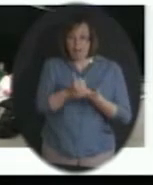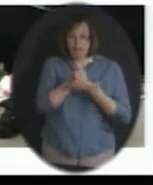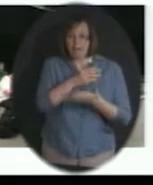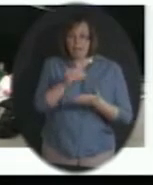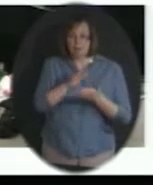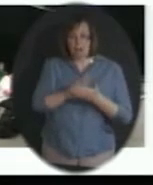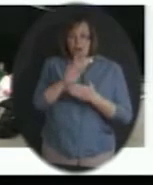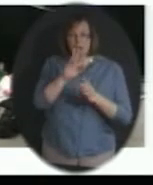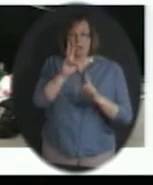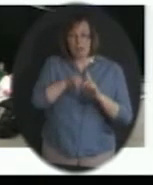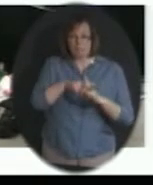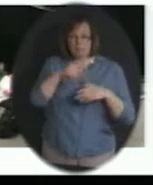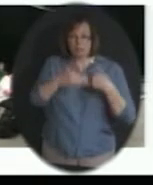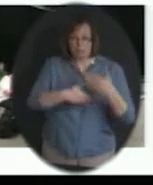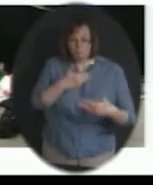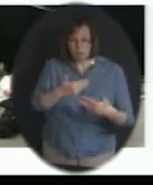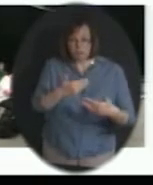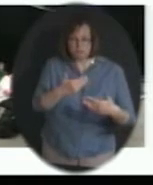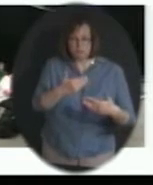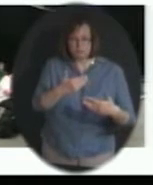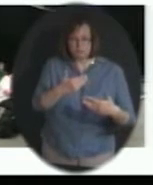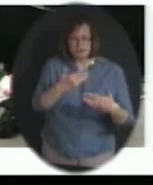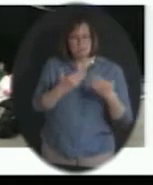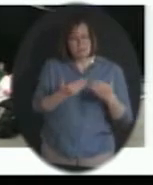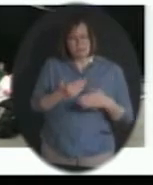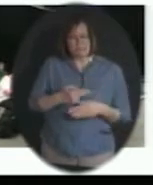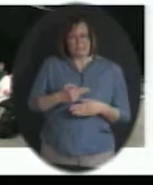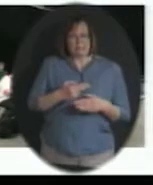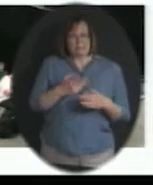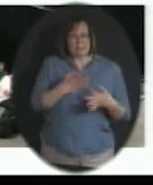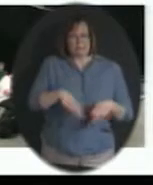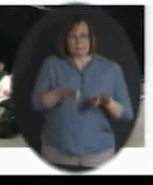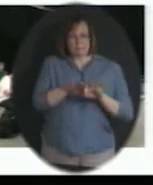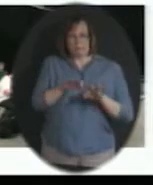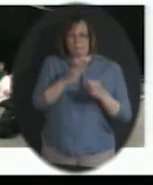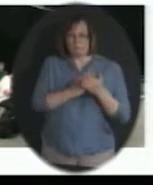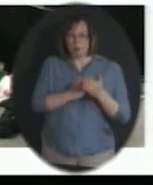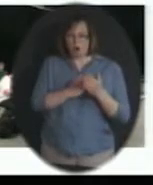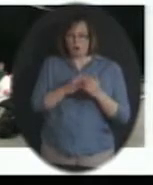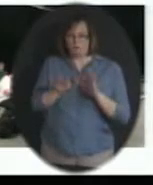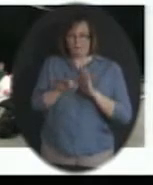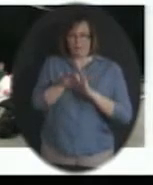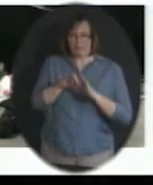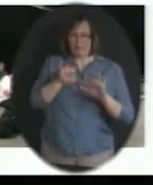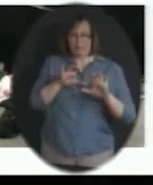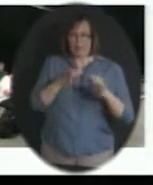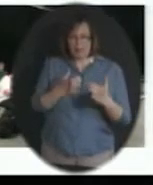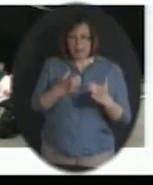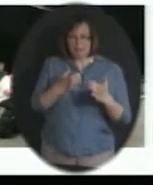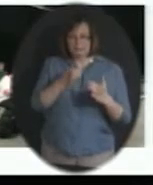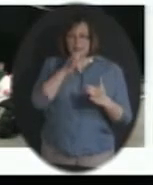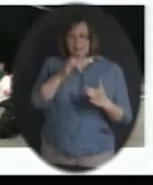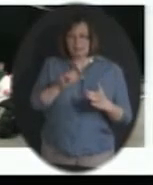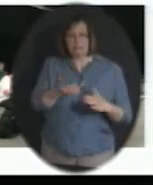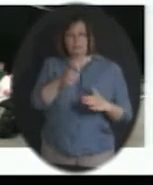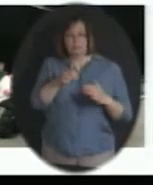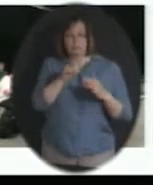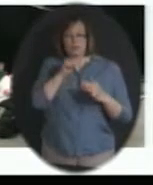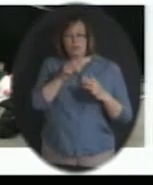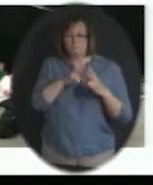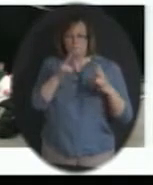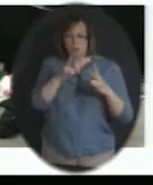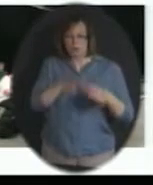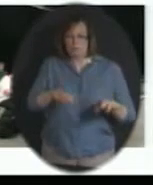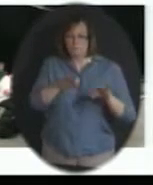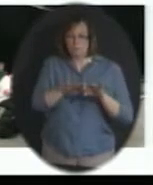college application process. Probably the highlight of the Avid elective class, and not that this other isn't very, very